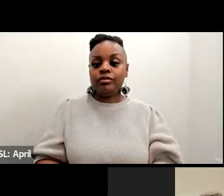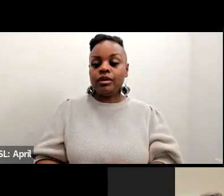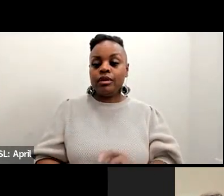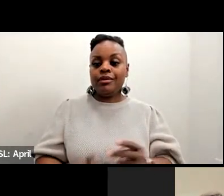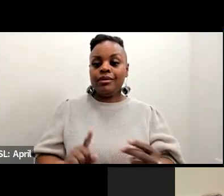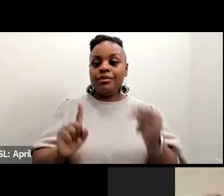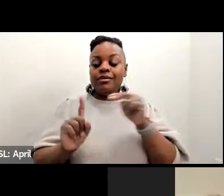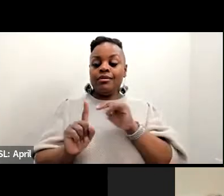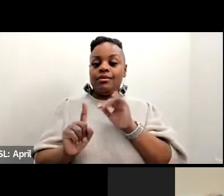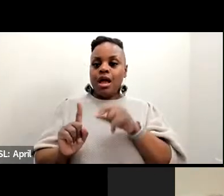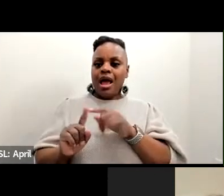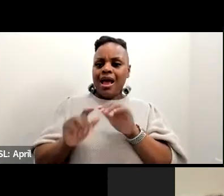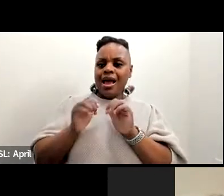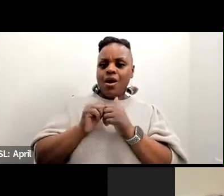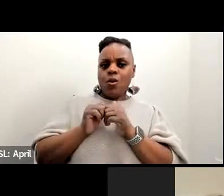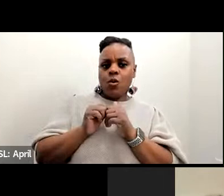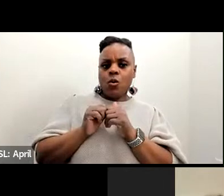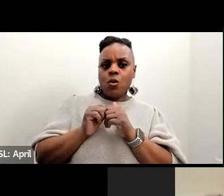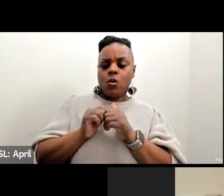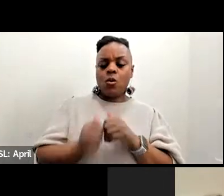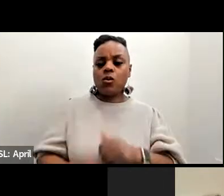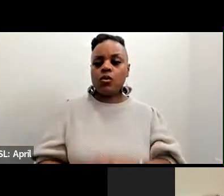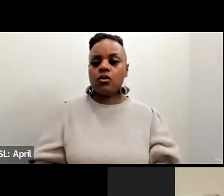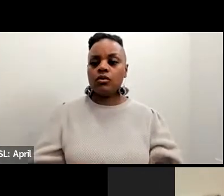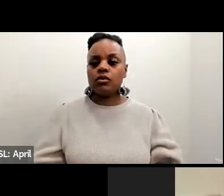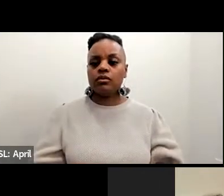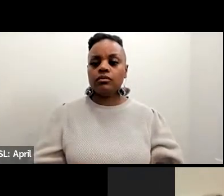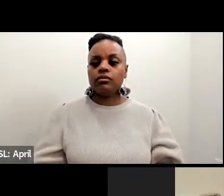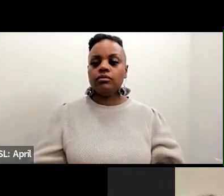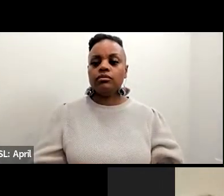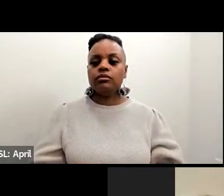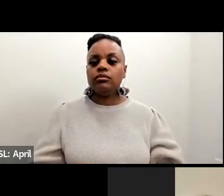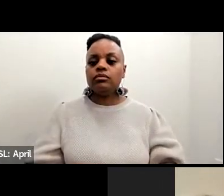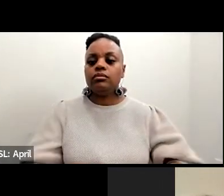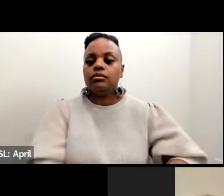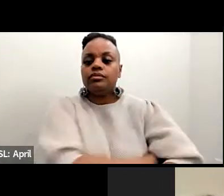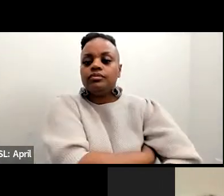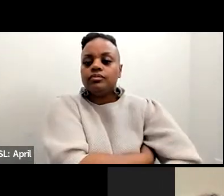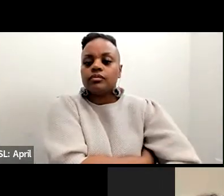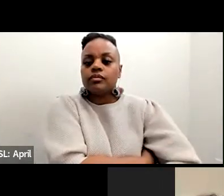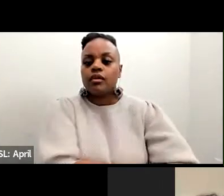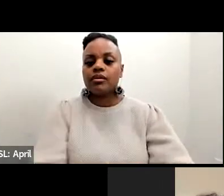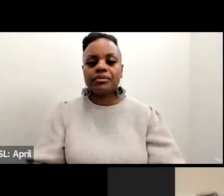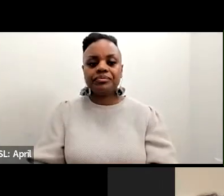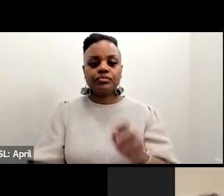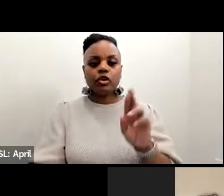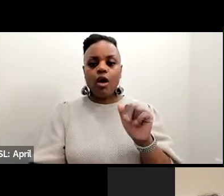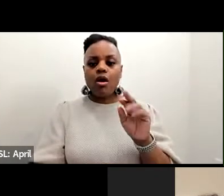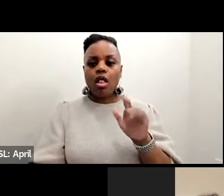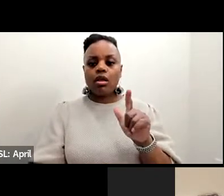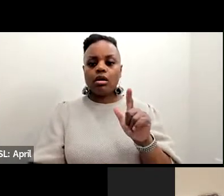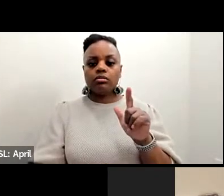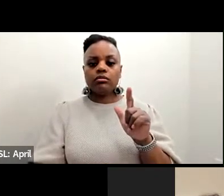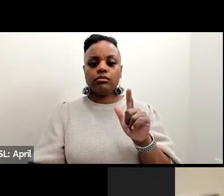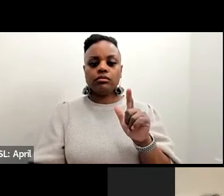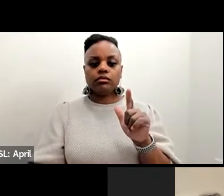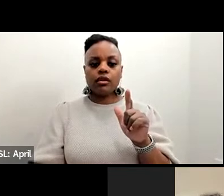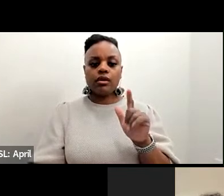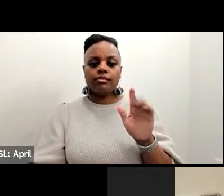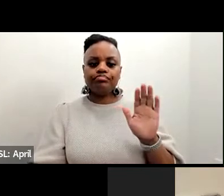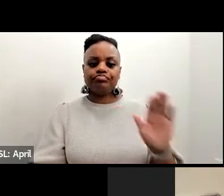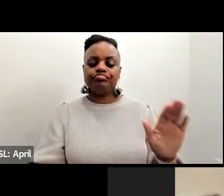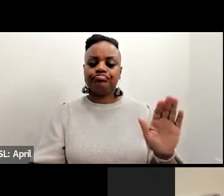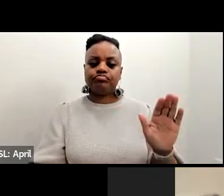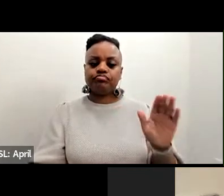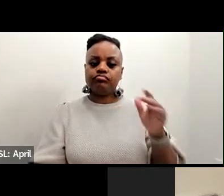since the Brotherhood's year in power, when it had, I guess, the peak of its influence when Mohamed Morsi